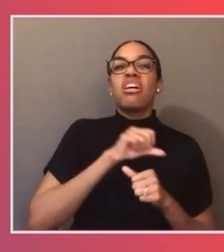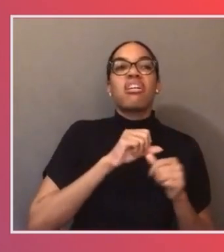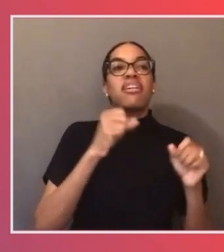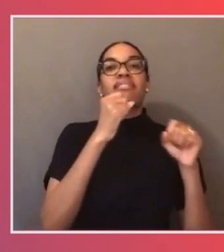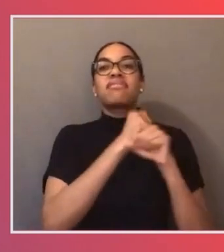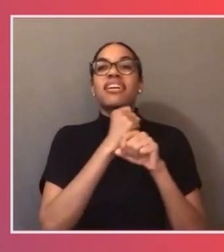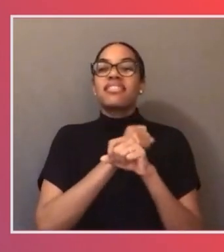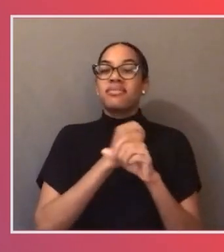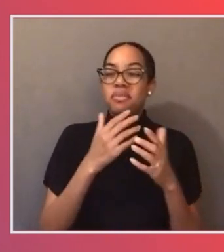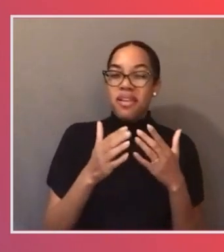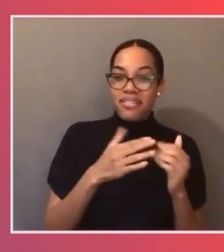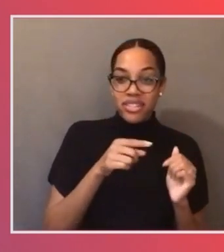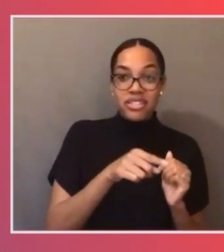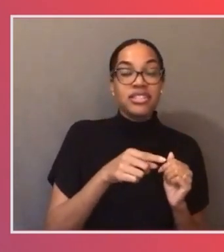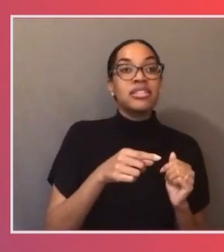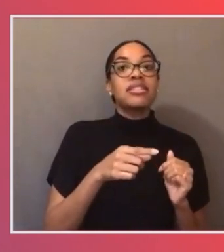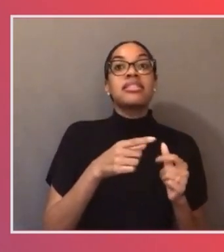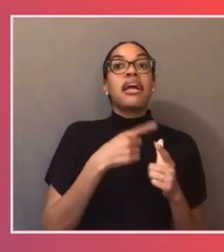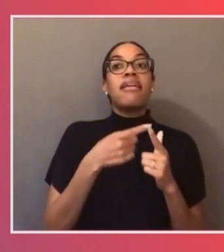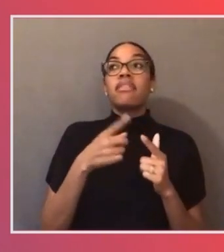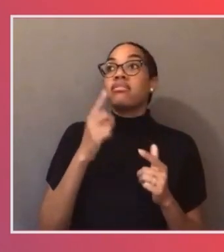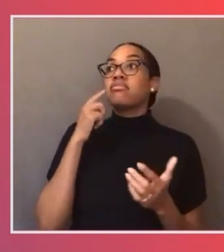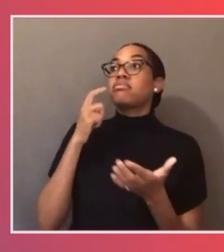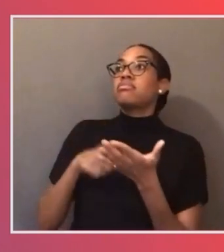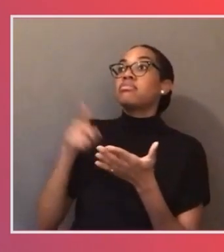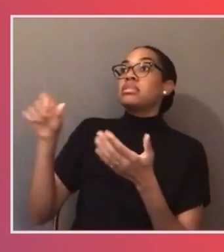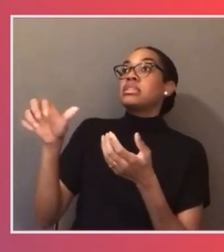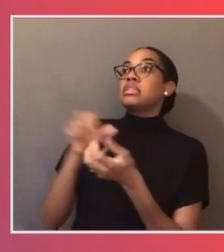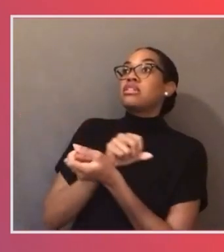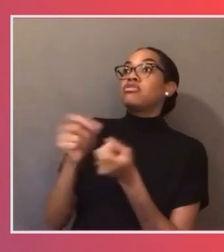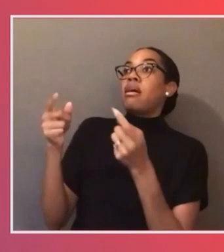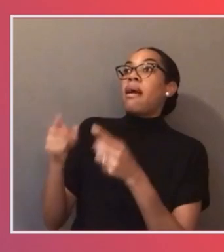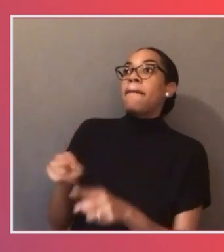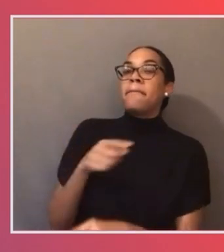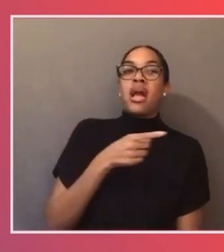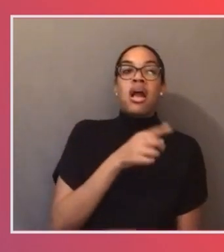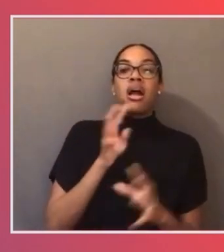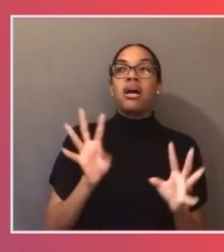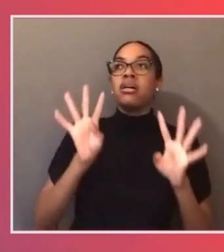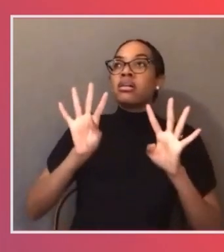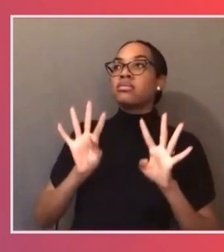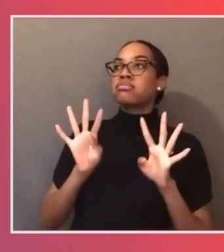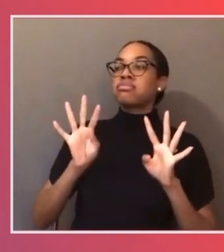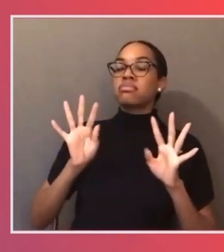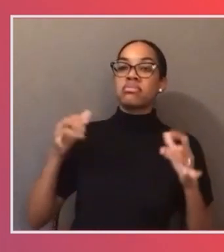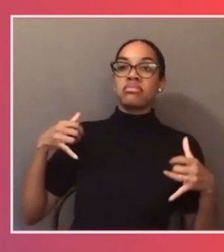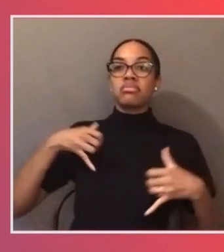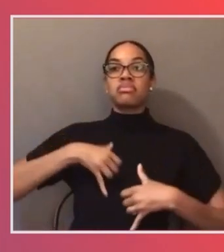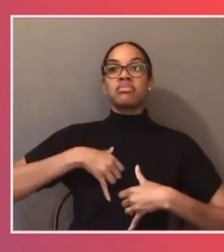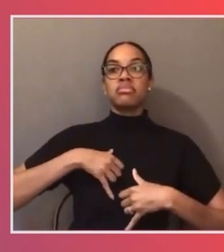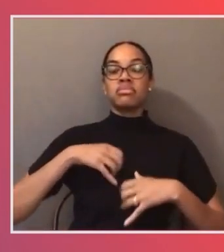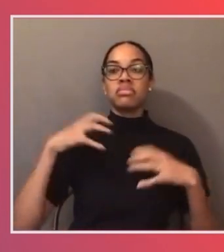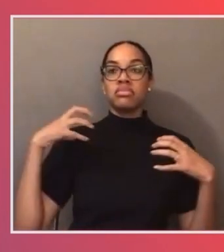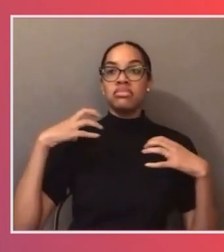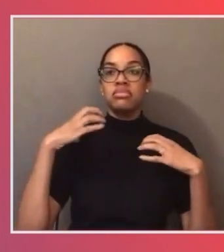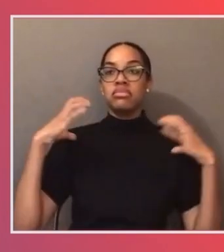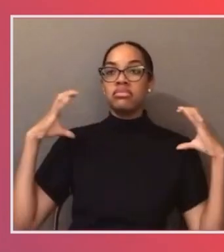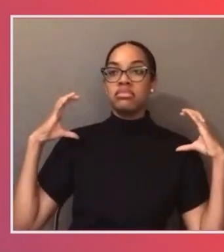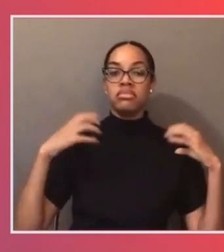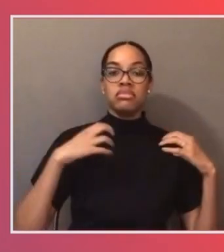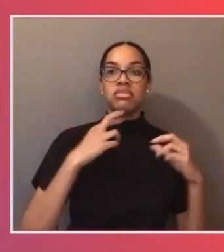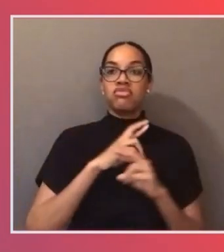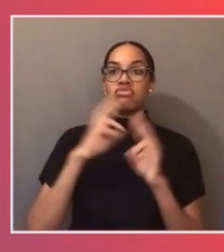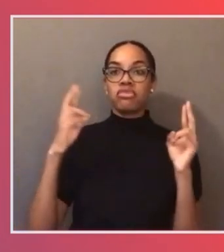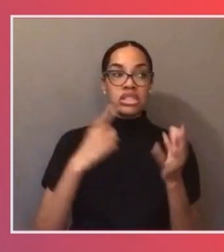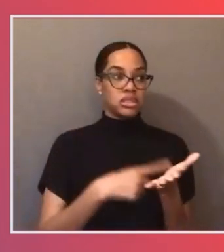they suit up when it counts, and they are just full of power, and power that is, you know,